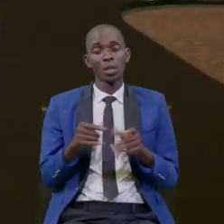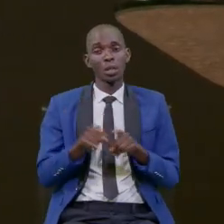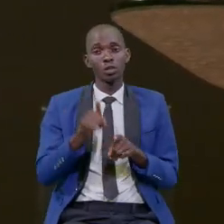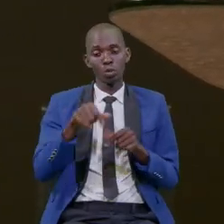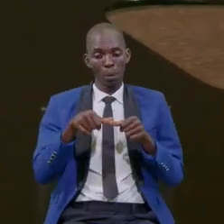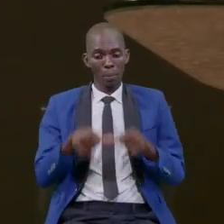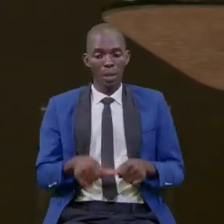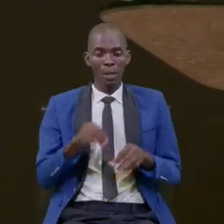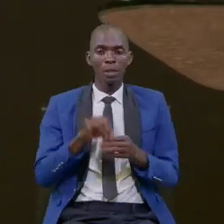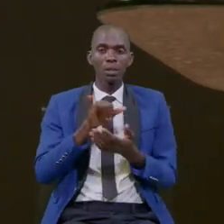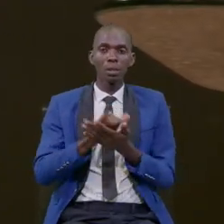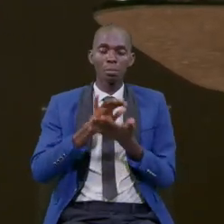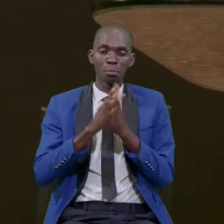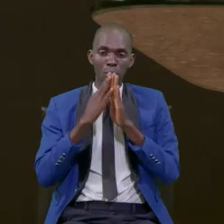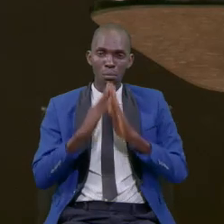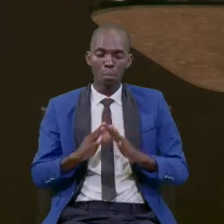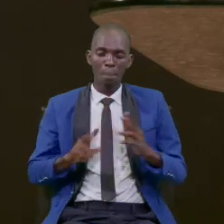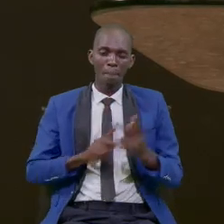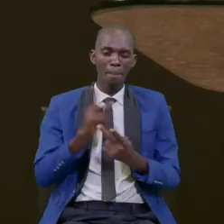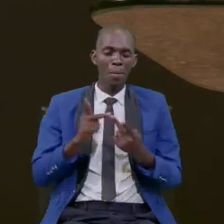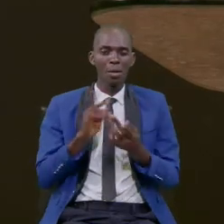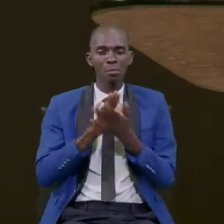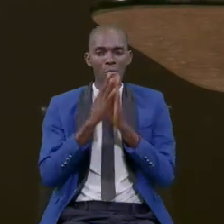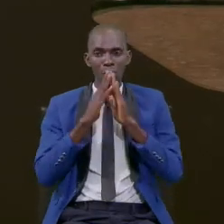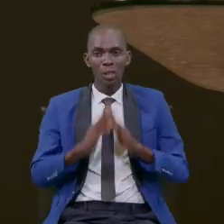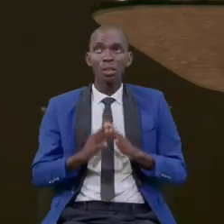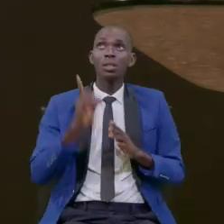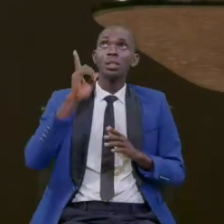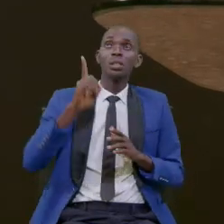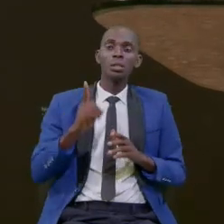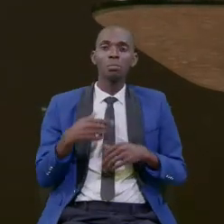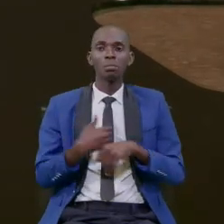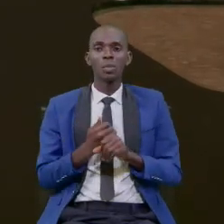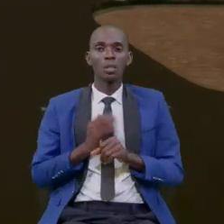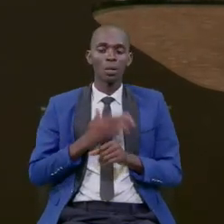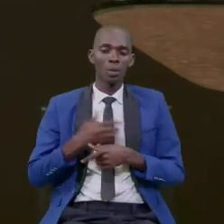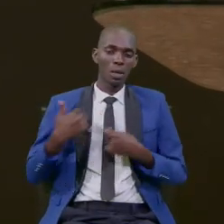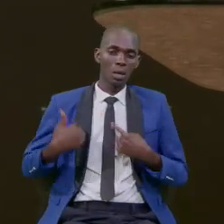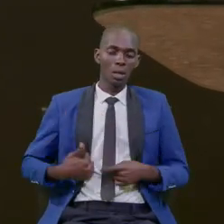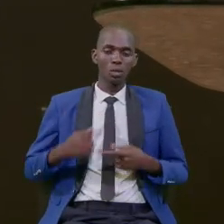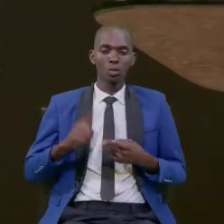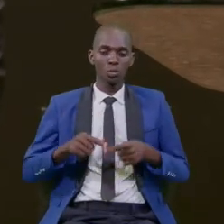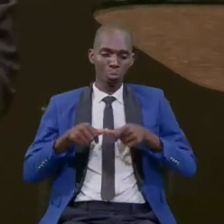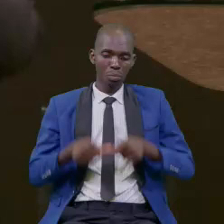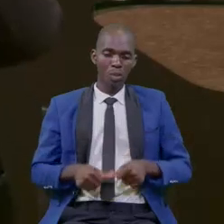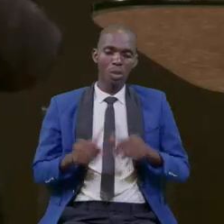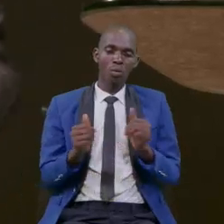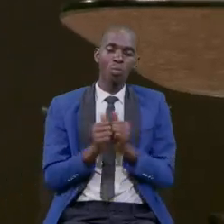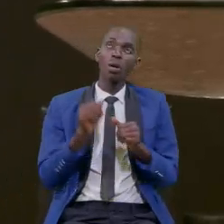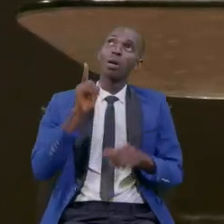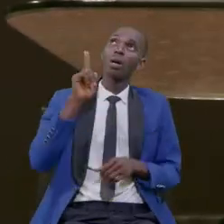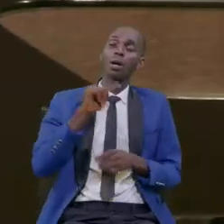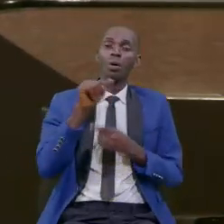in that peace, perfect peace, he makes our heart to abide and remain with him. And when